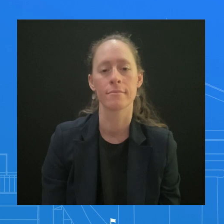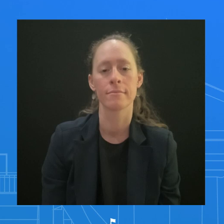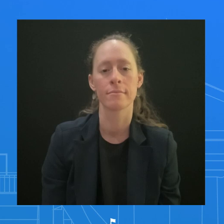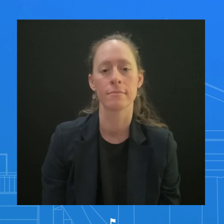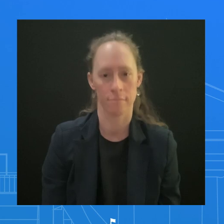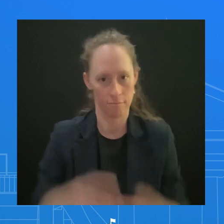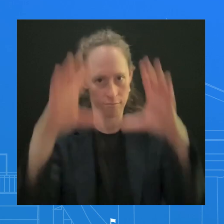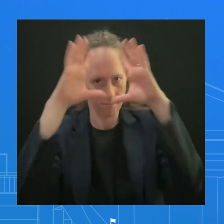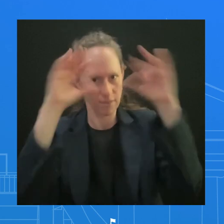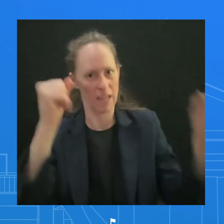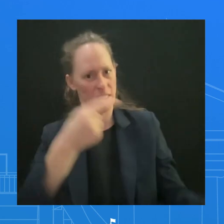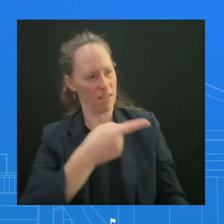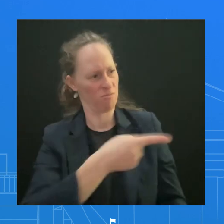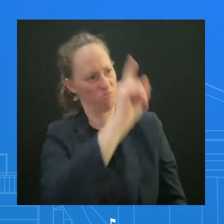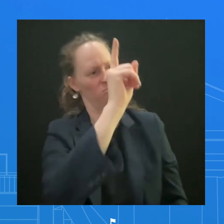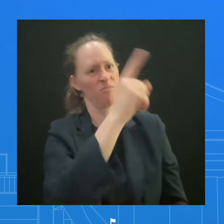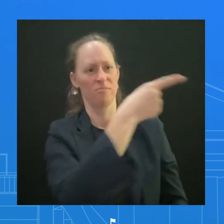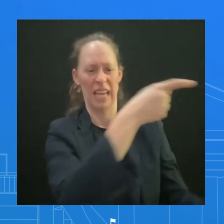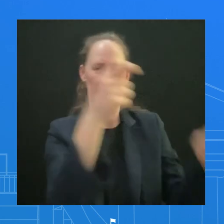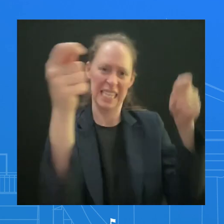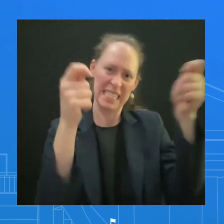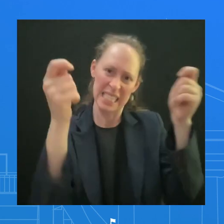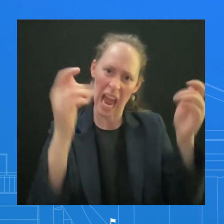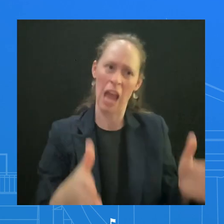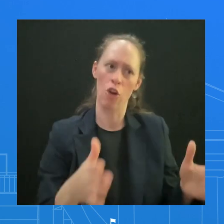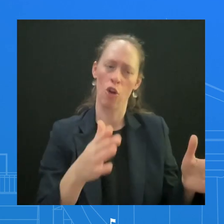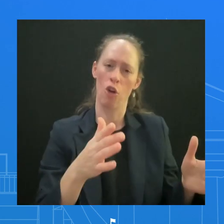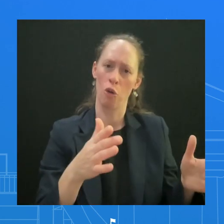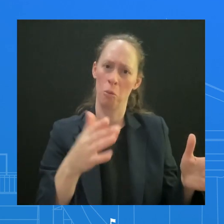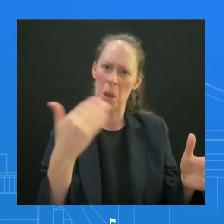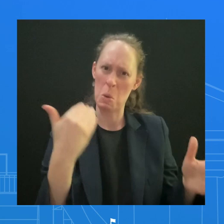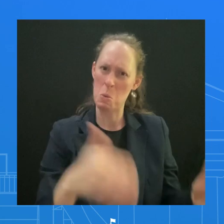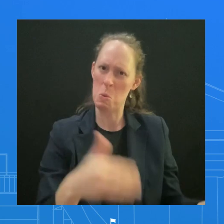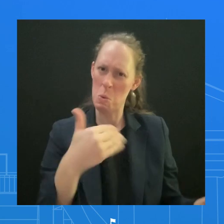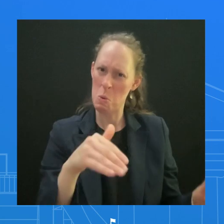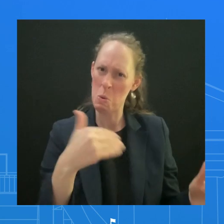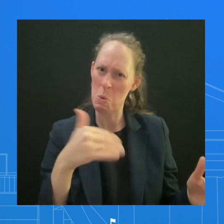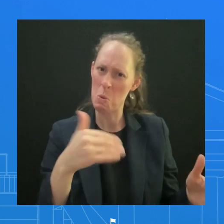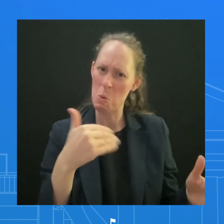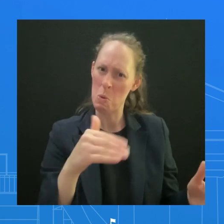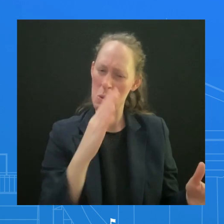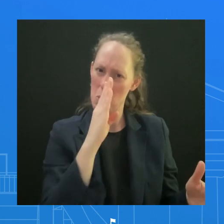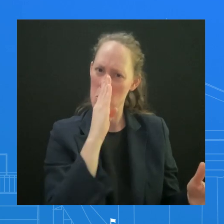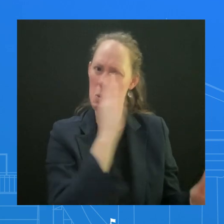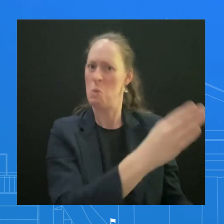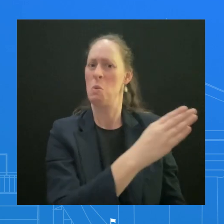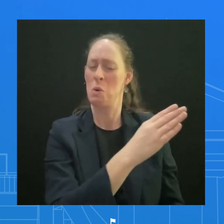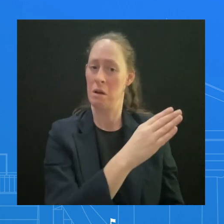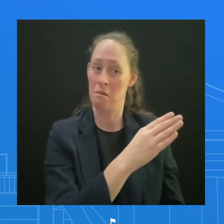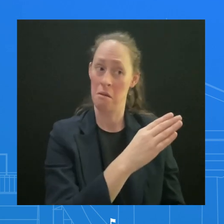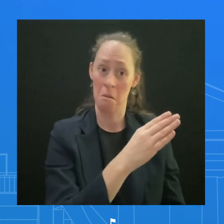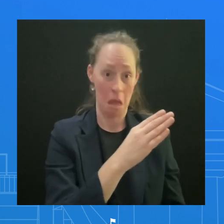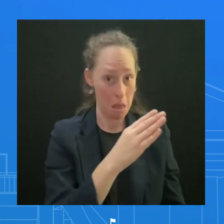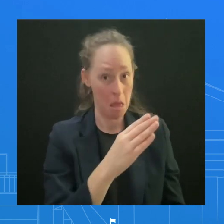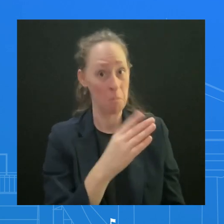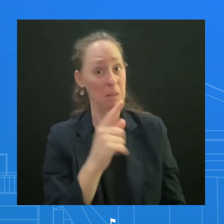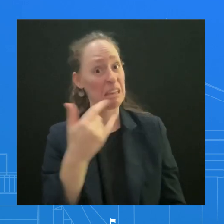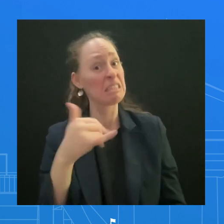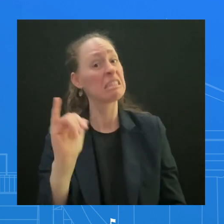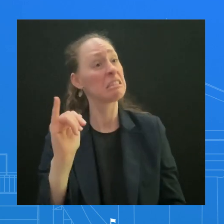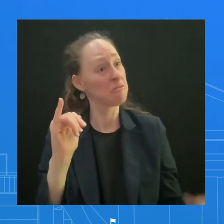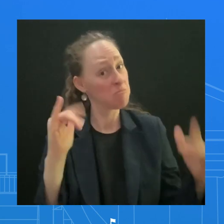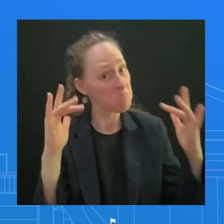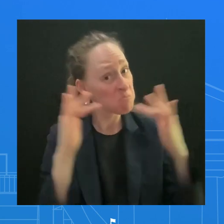real consequence on the work that the U.S. and China continue to do to try to find, a place